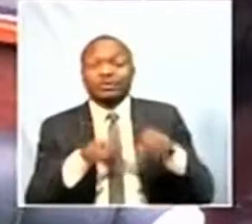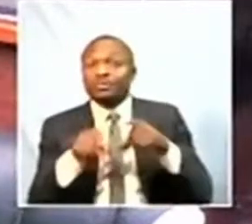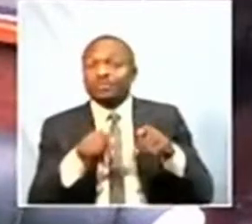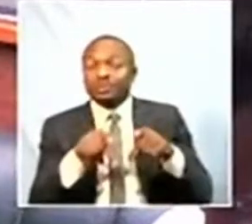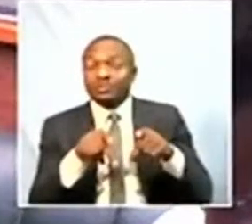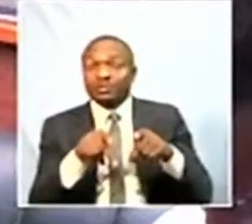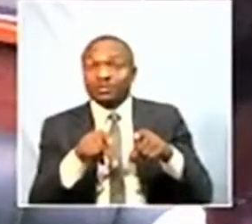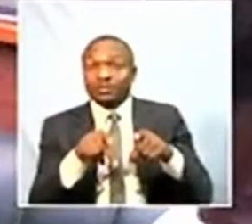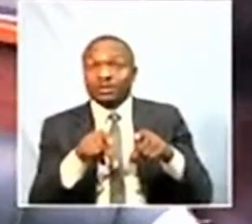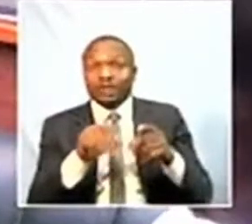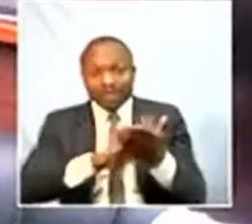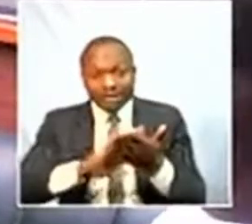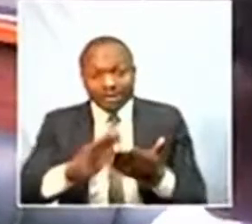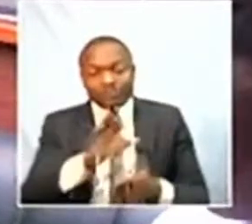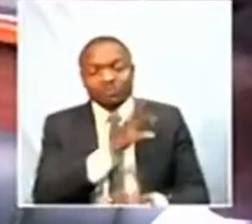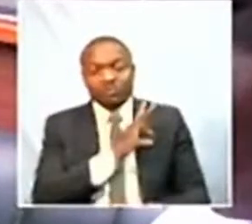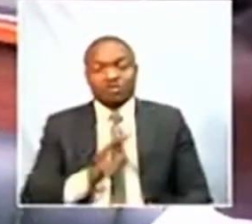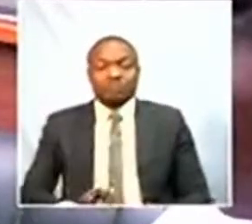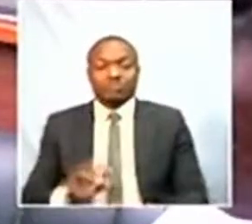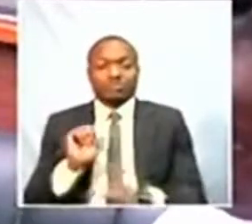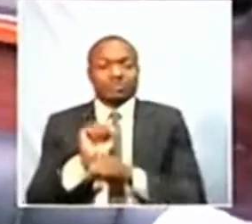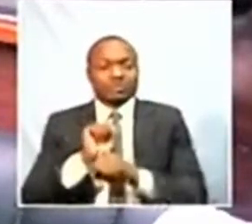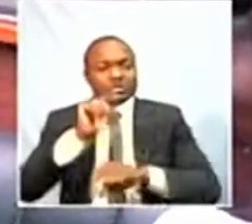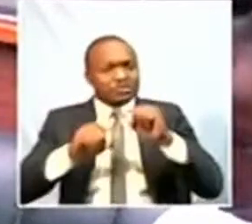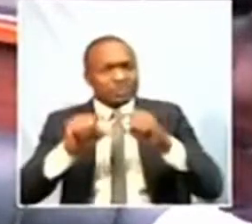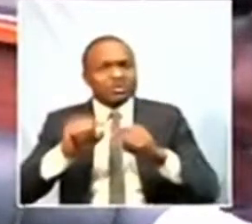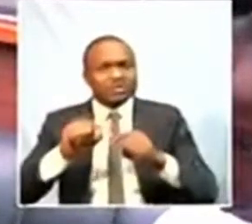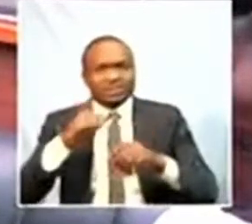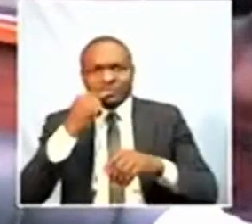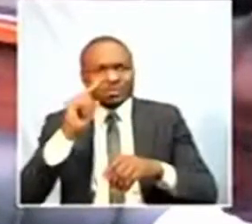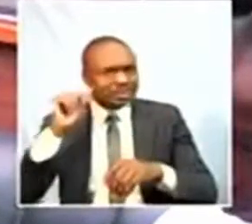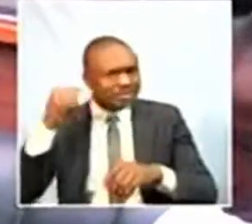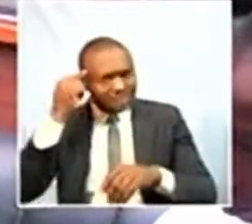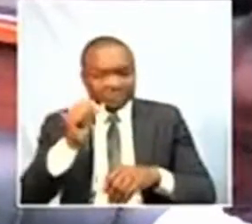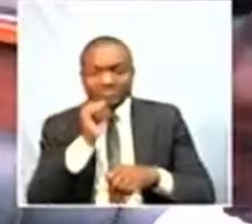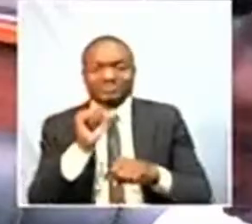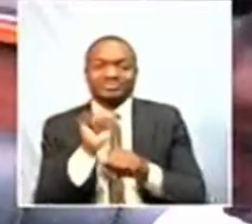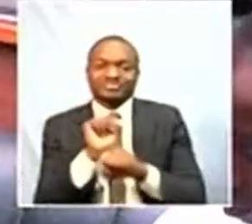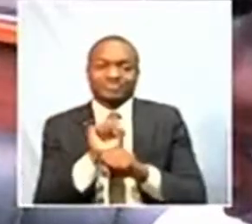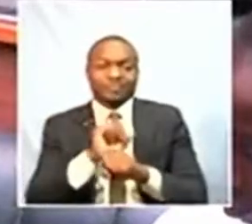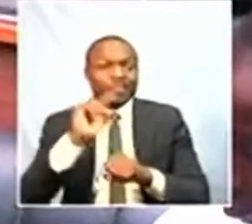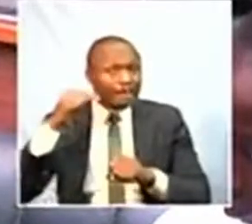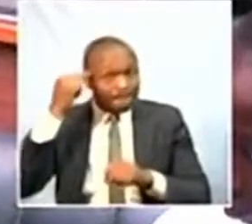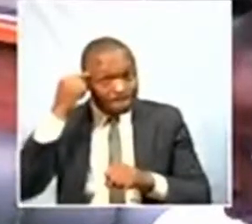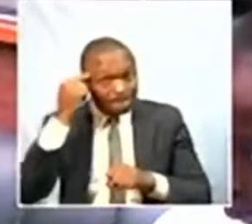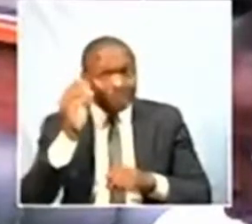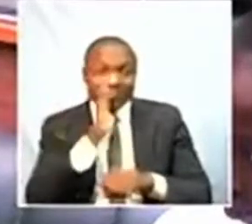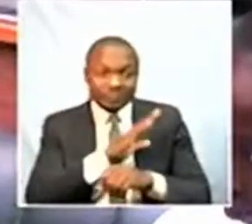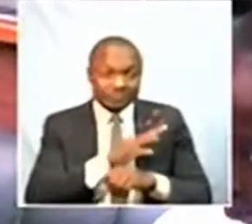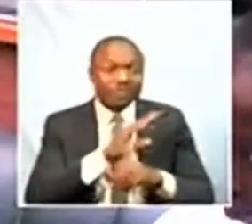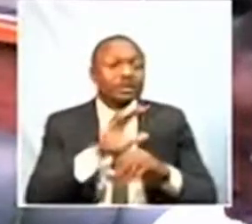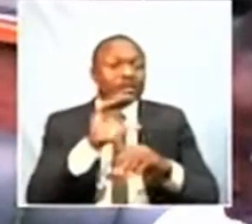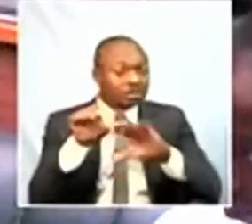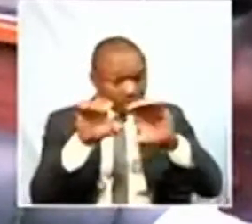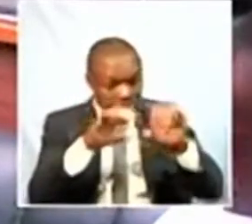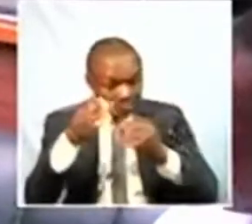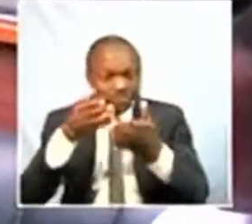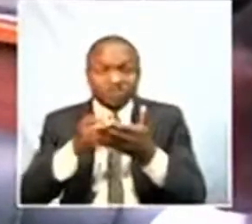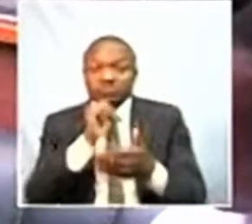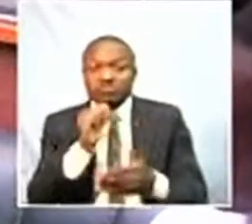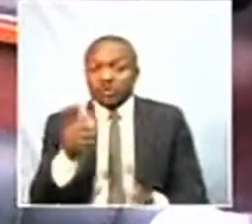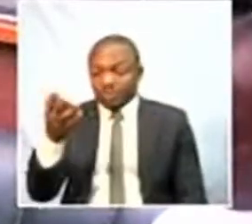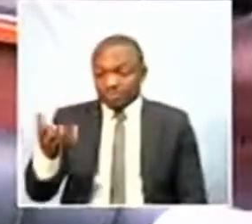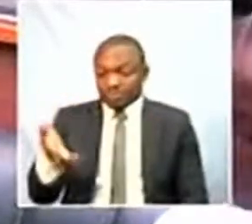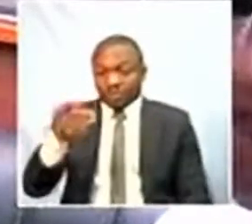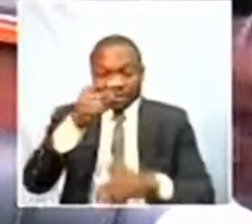work, Madam Speaker. And we cannot say that the government is not doing anything, Madam Speaker. The government is already doing this. Let us not undermine what